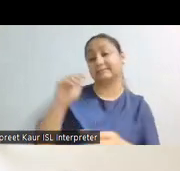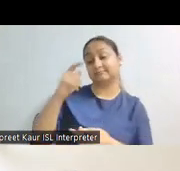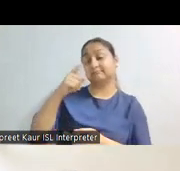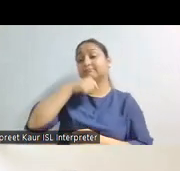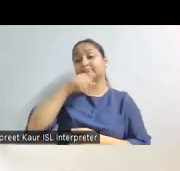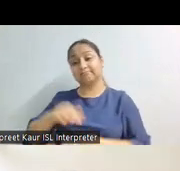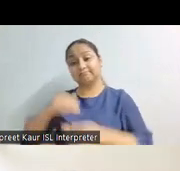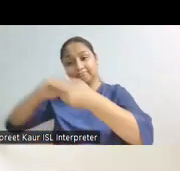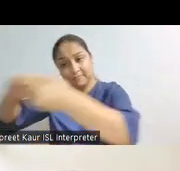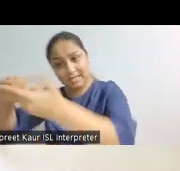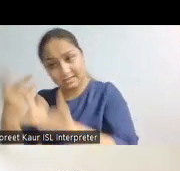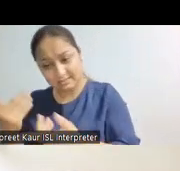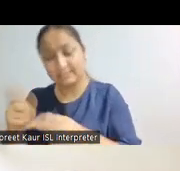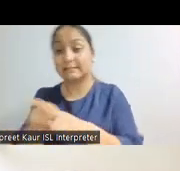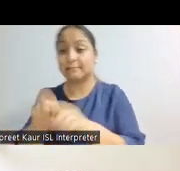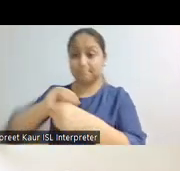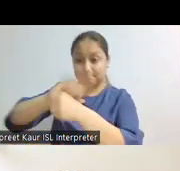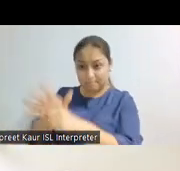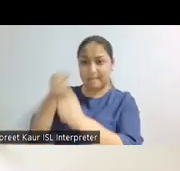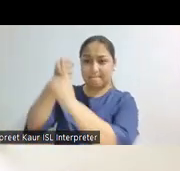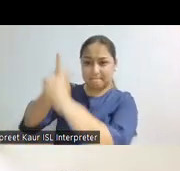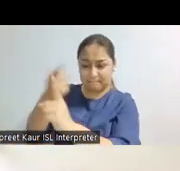of COVID-19, and so on.